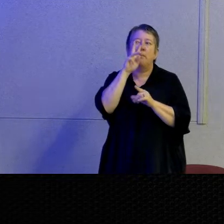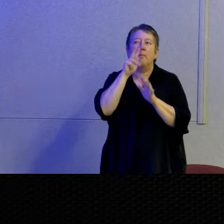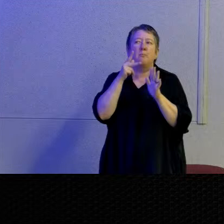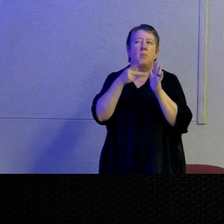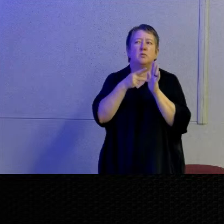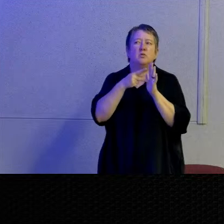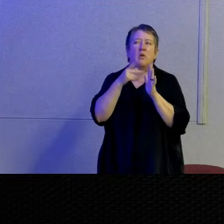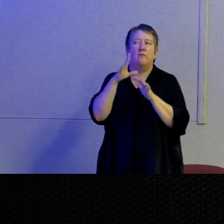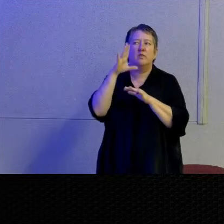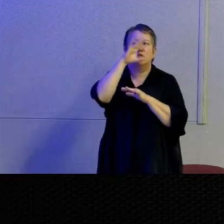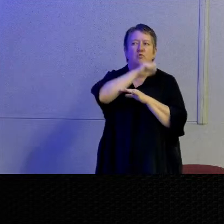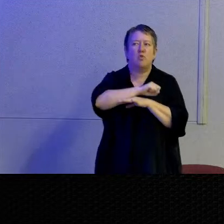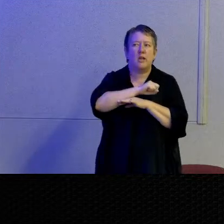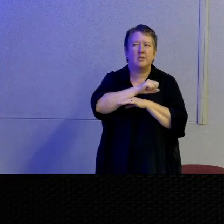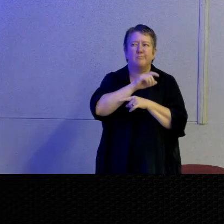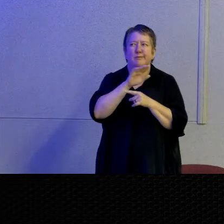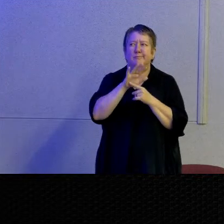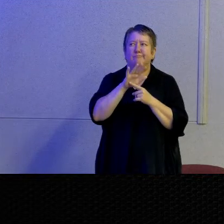ion collisions.